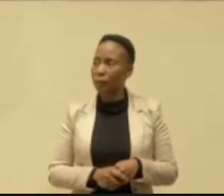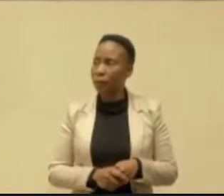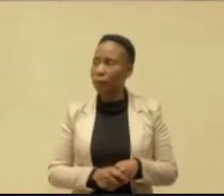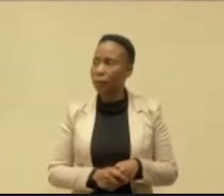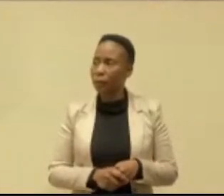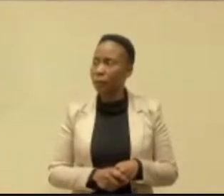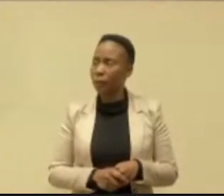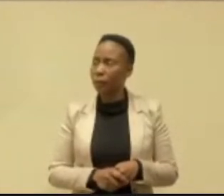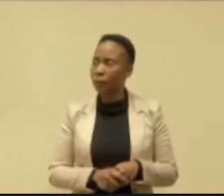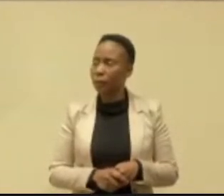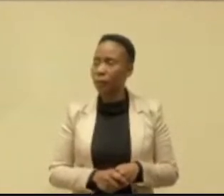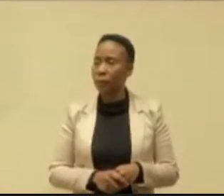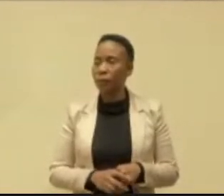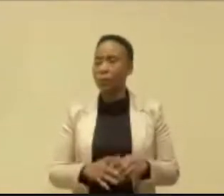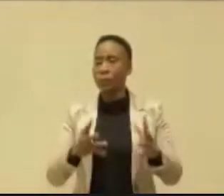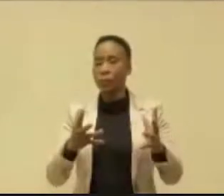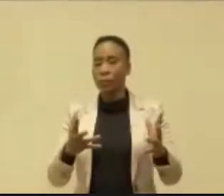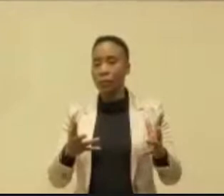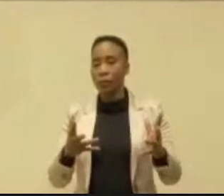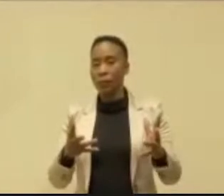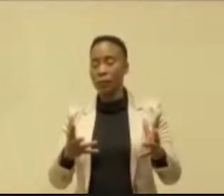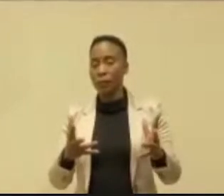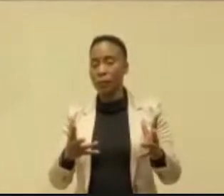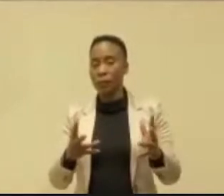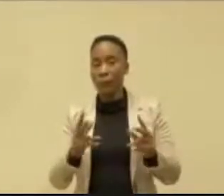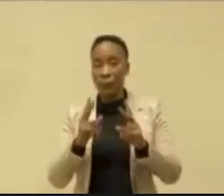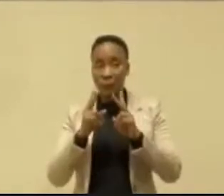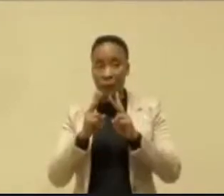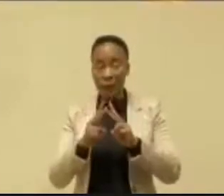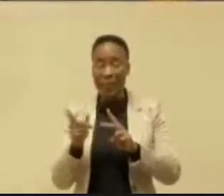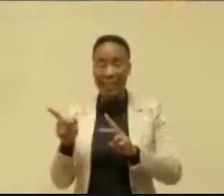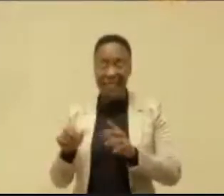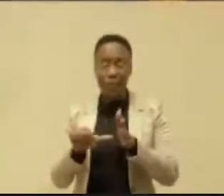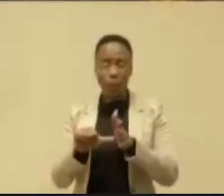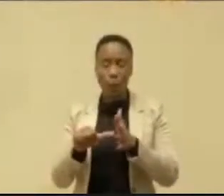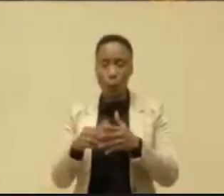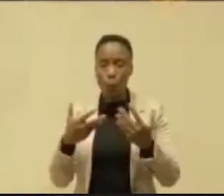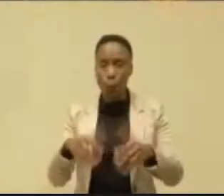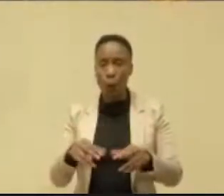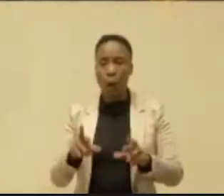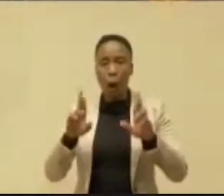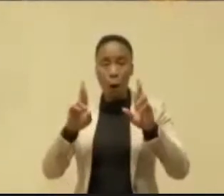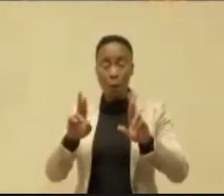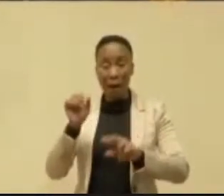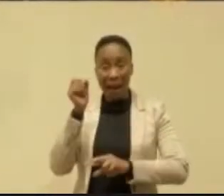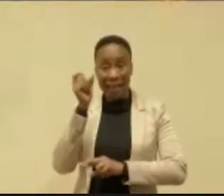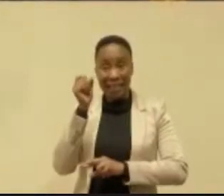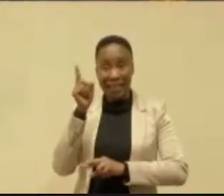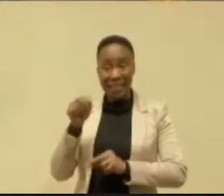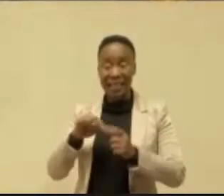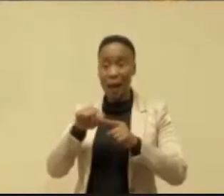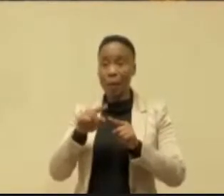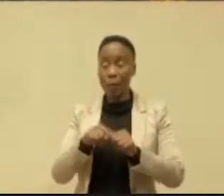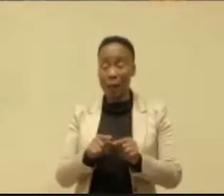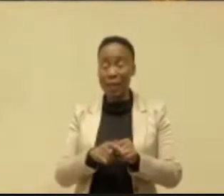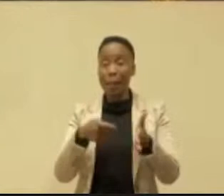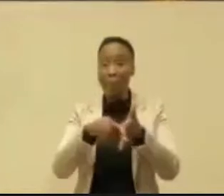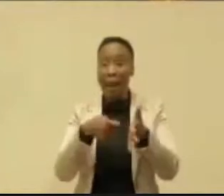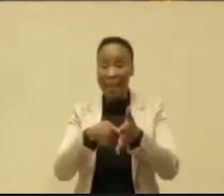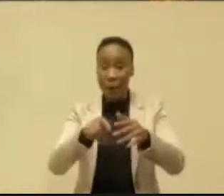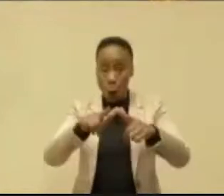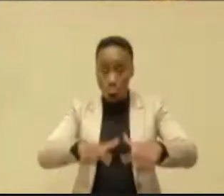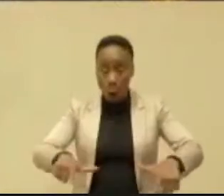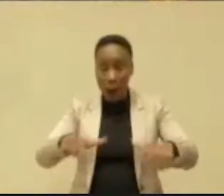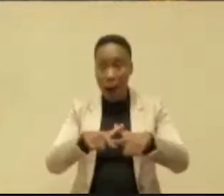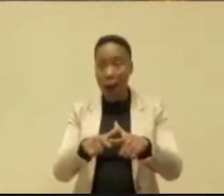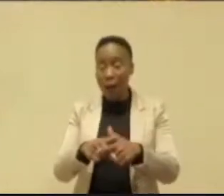just give a space because i realize that this is very much important i hope you understand this about buy local local